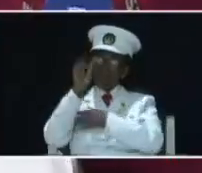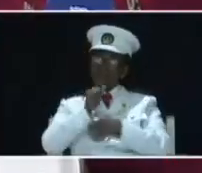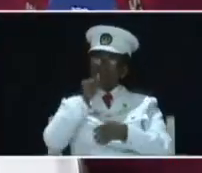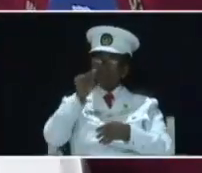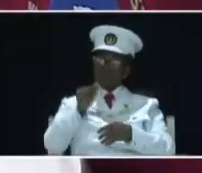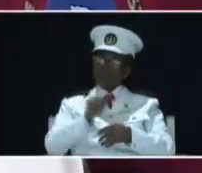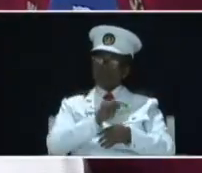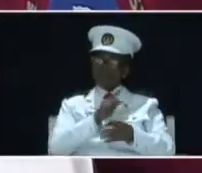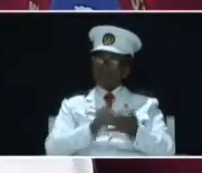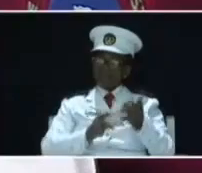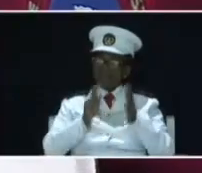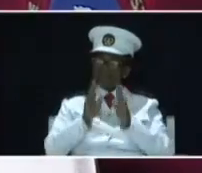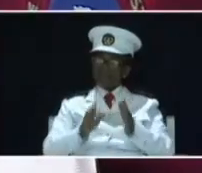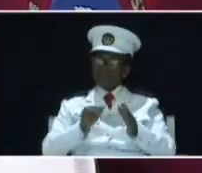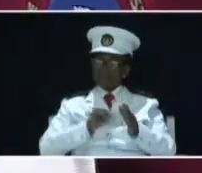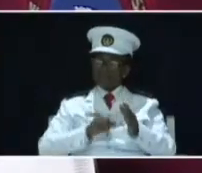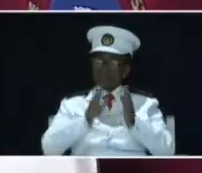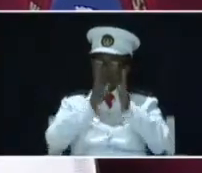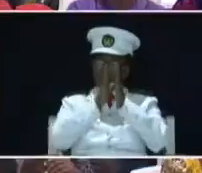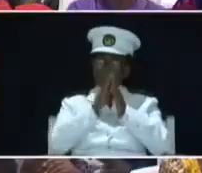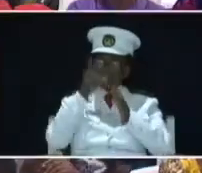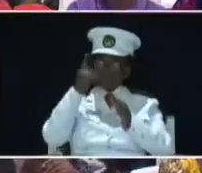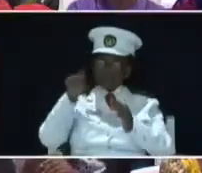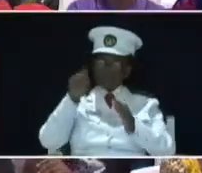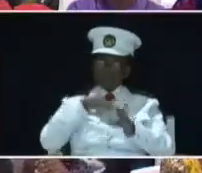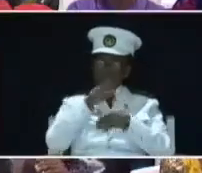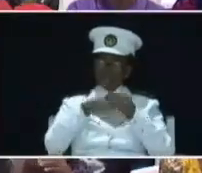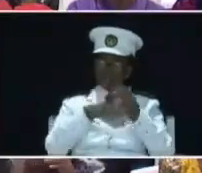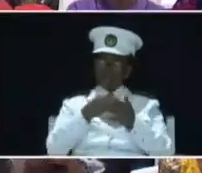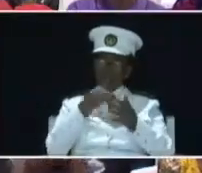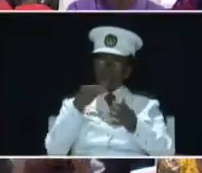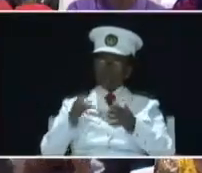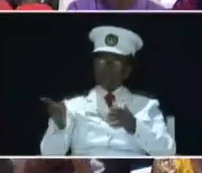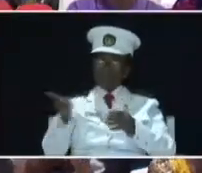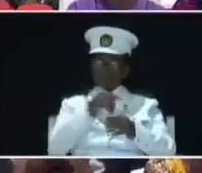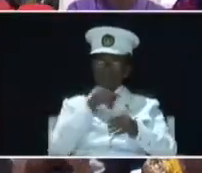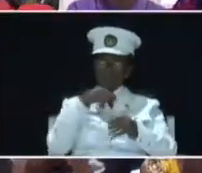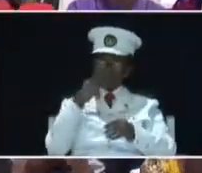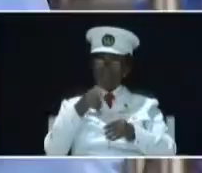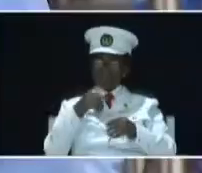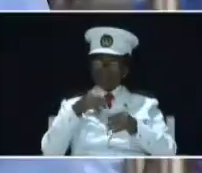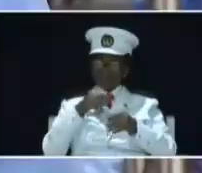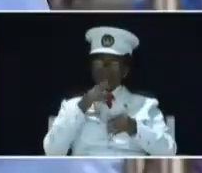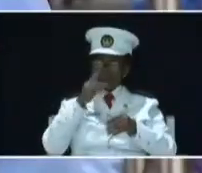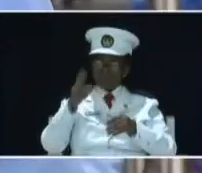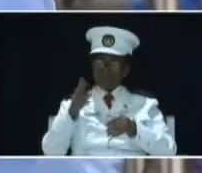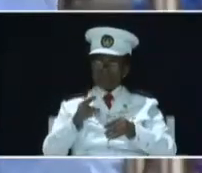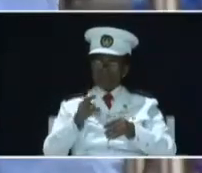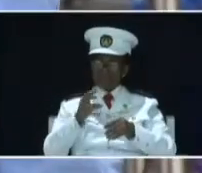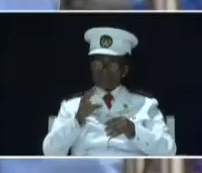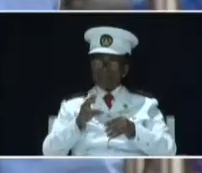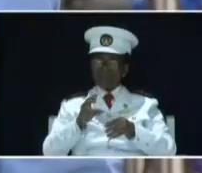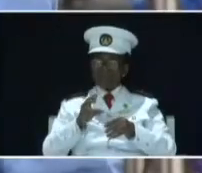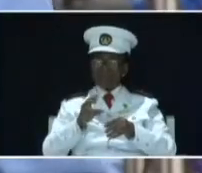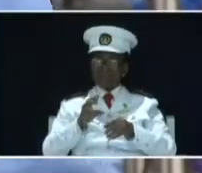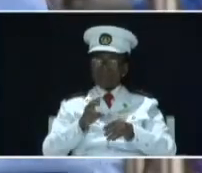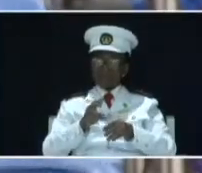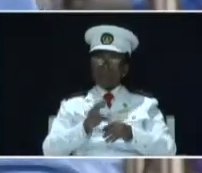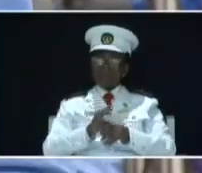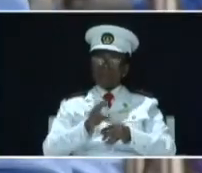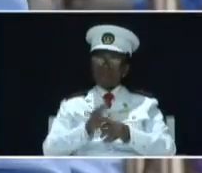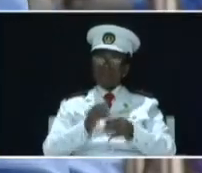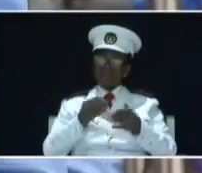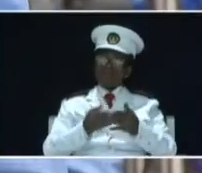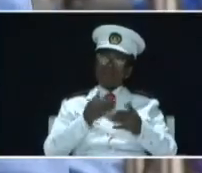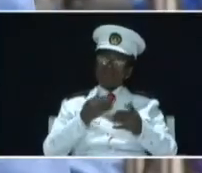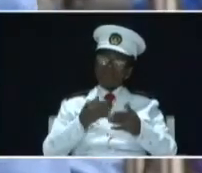I pray for all of you who are customers, that before this night